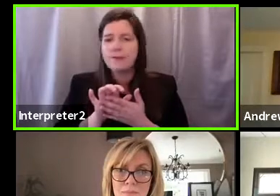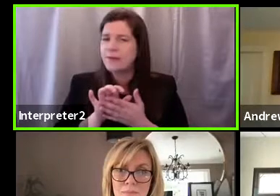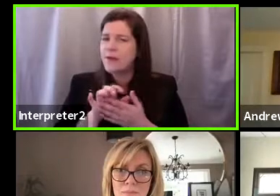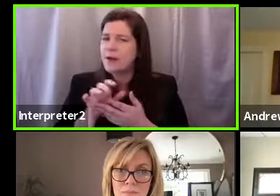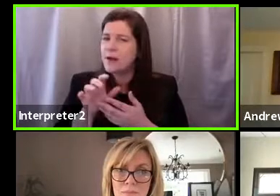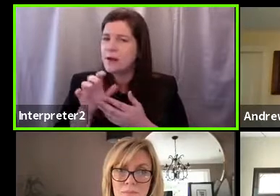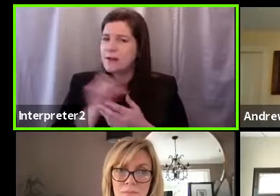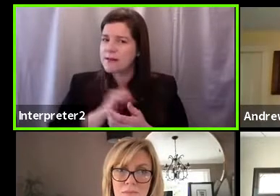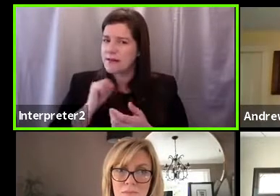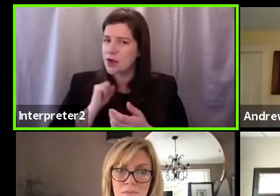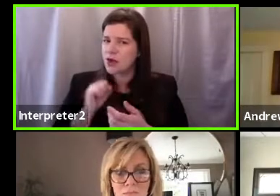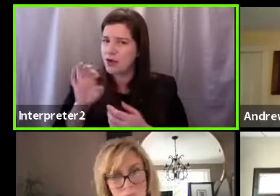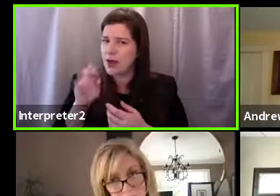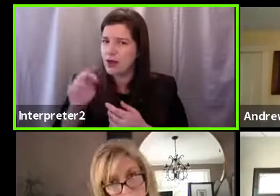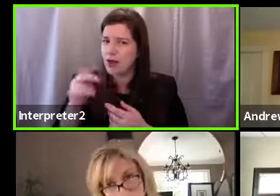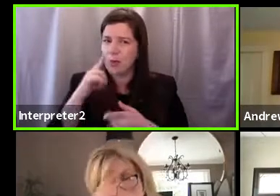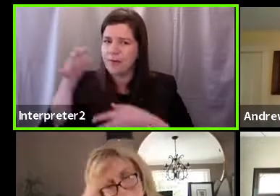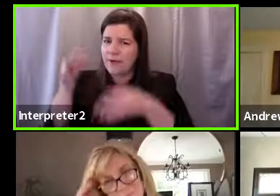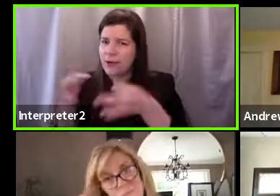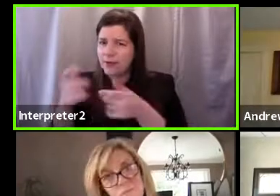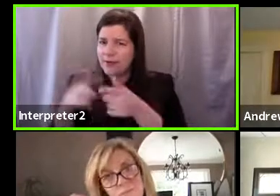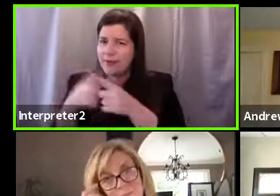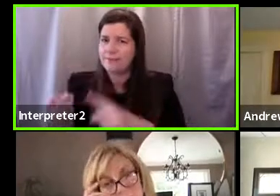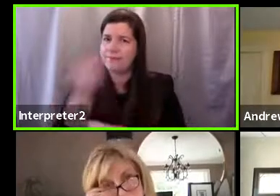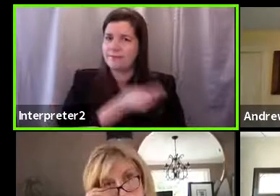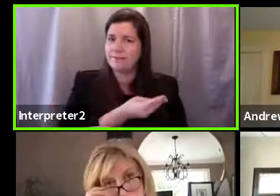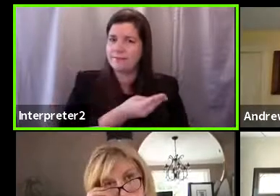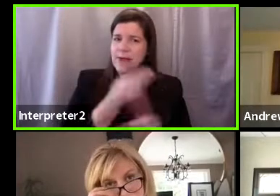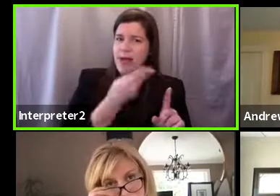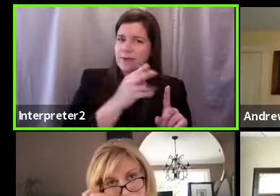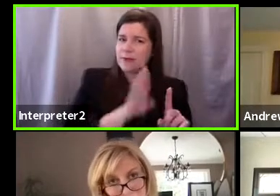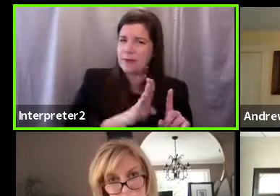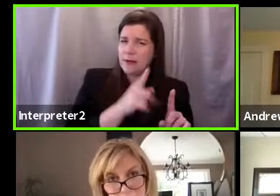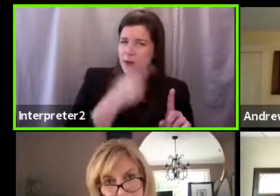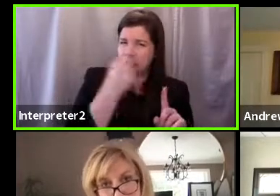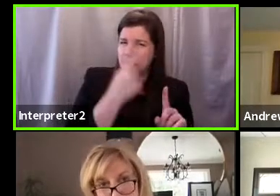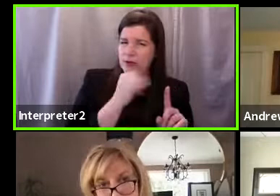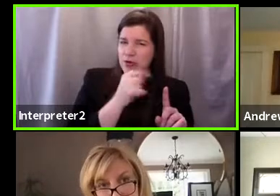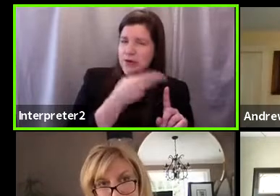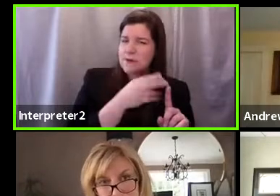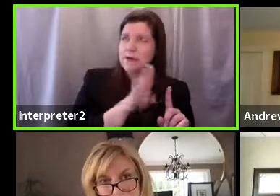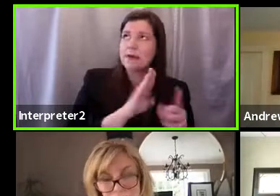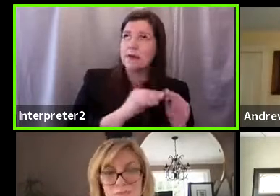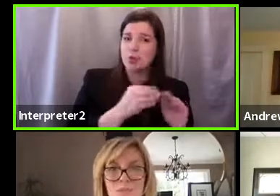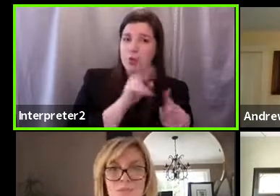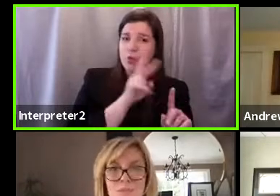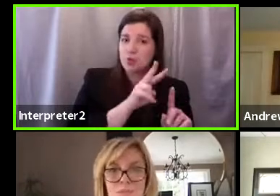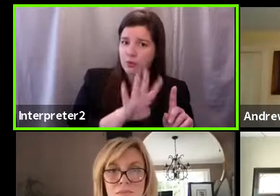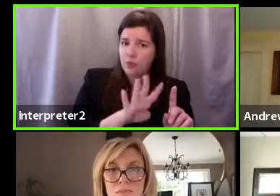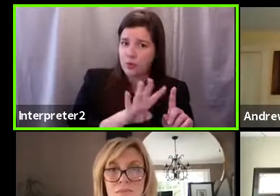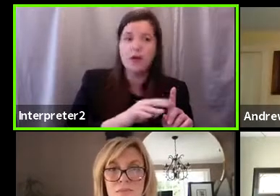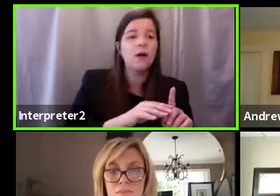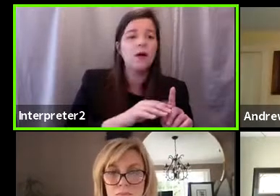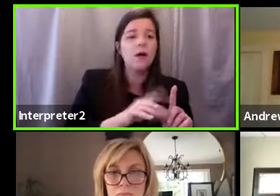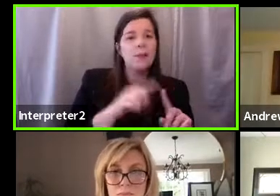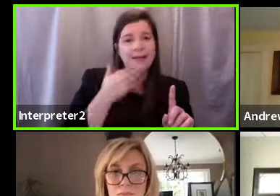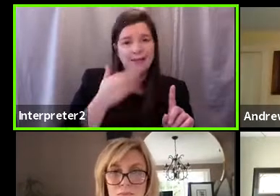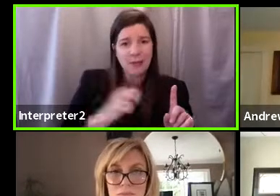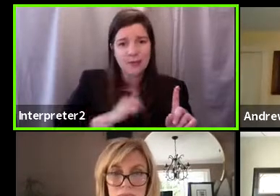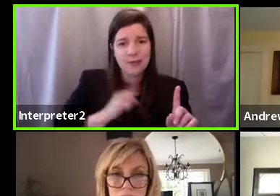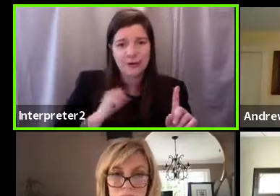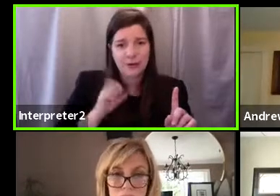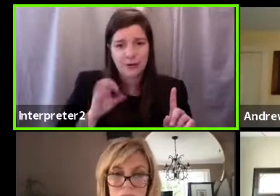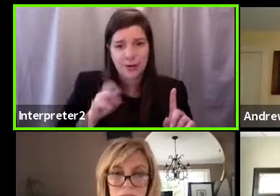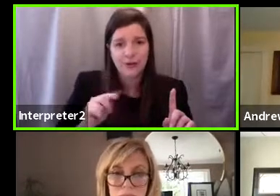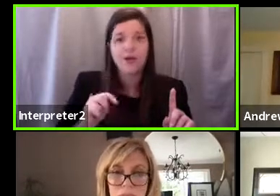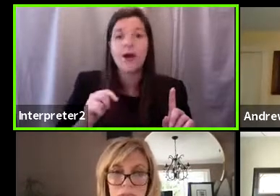afterwards. The House is considered the House cross-file, which I believe is House Bill 224. And we also have available with